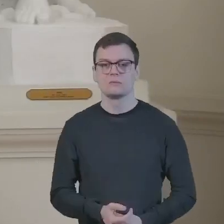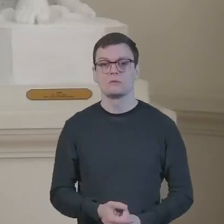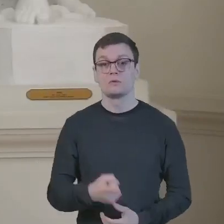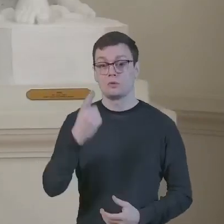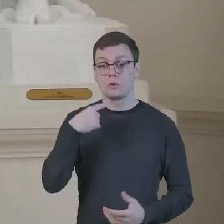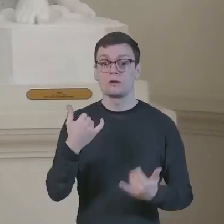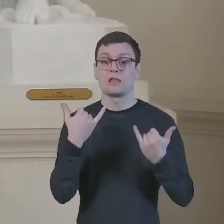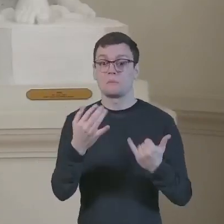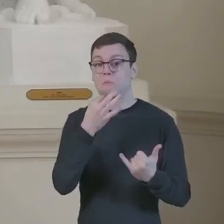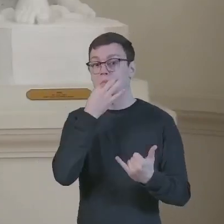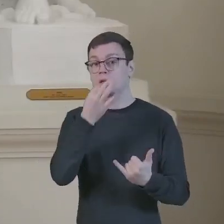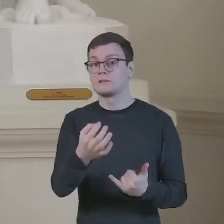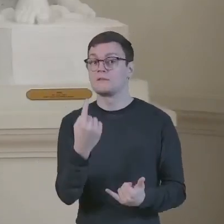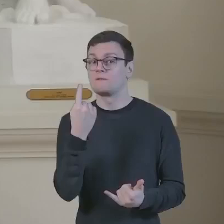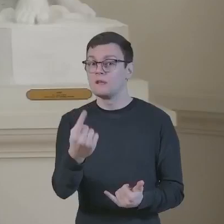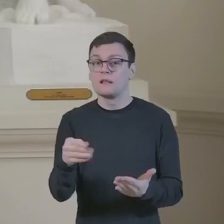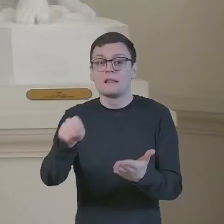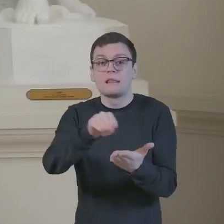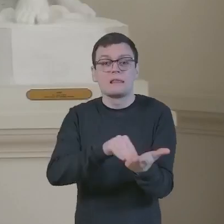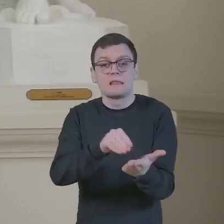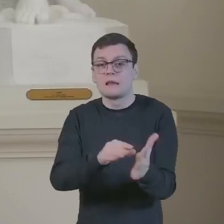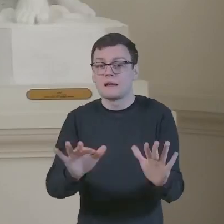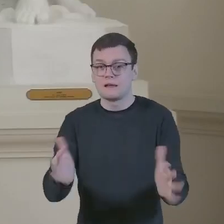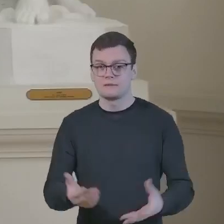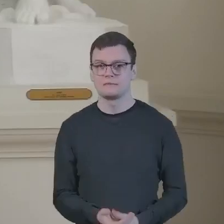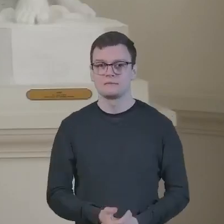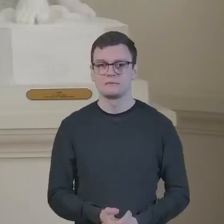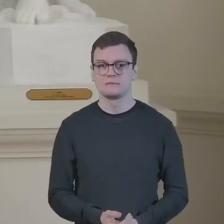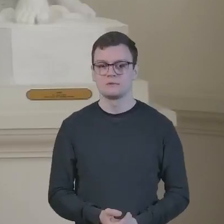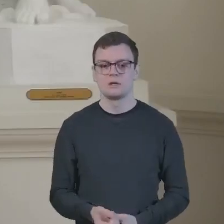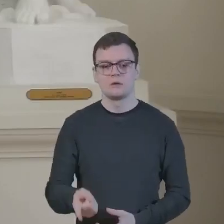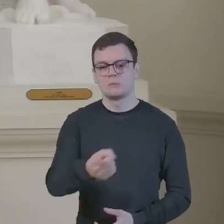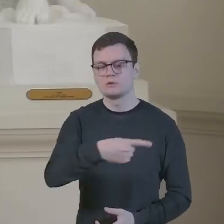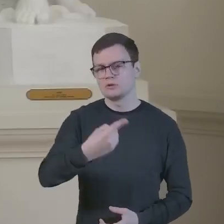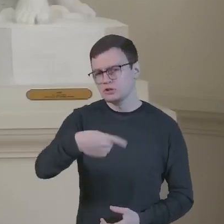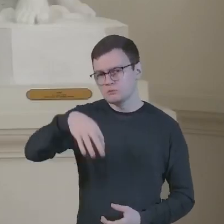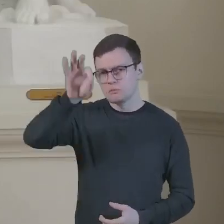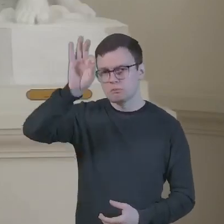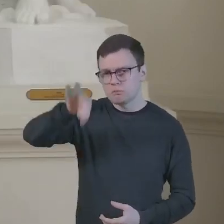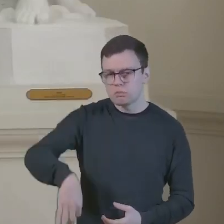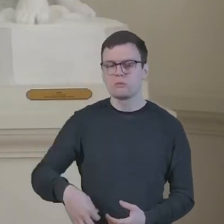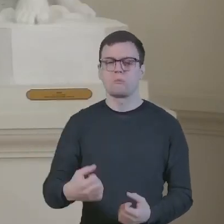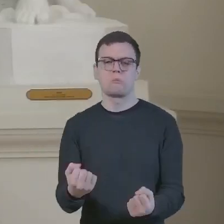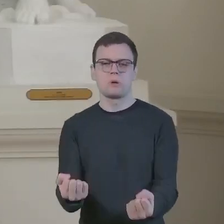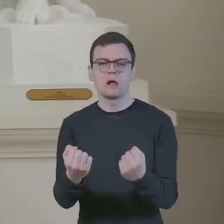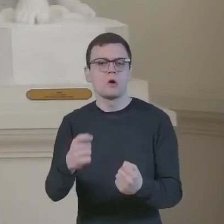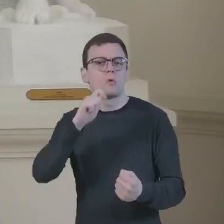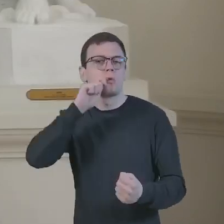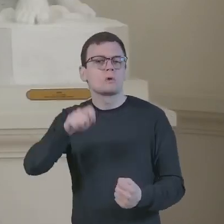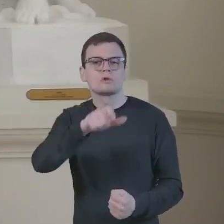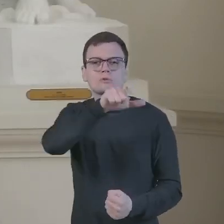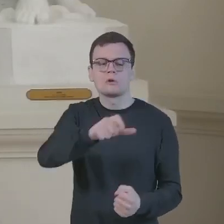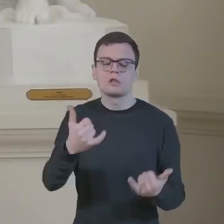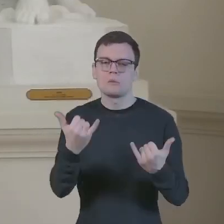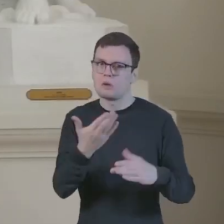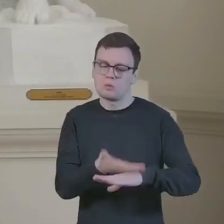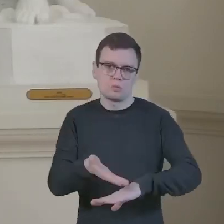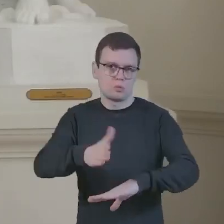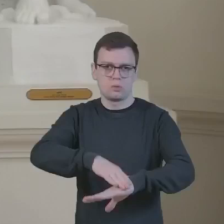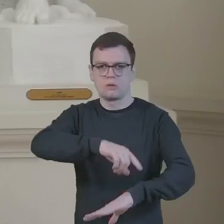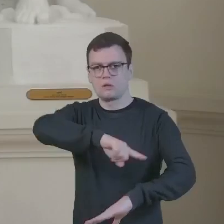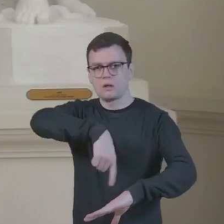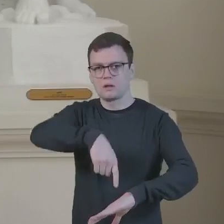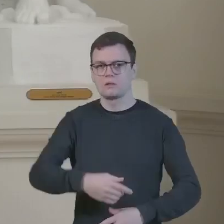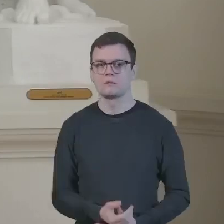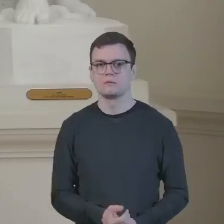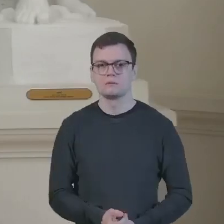opportunity to express once again our full solidarity and support for the people of Ukraine during this difficult time.